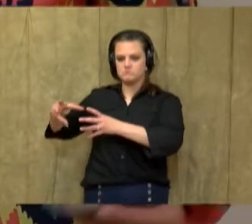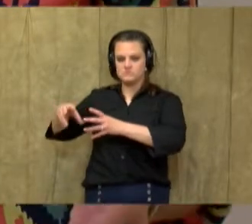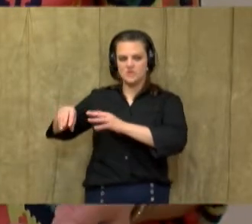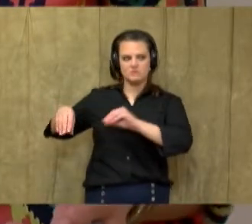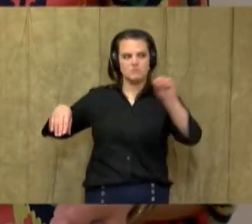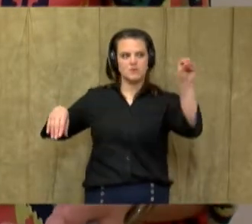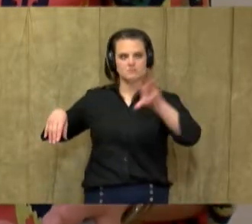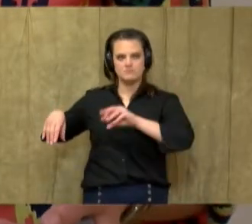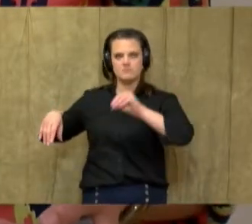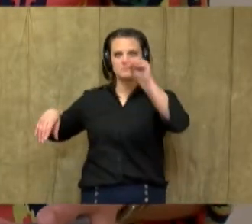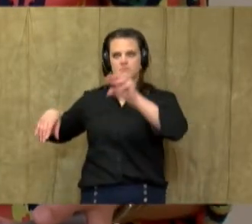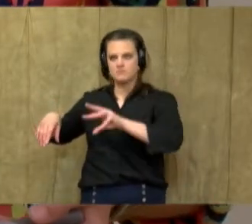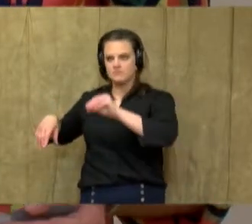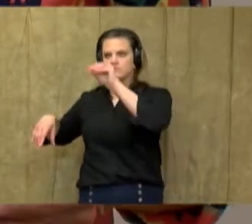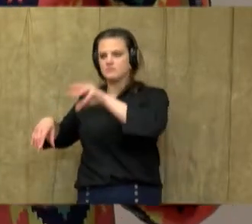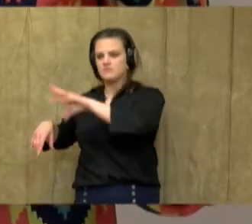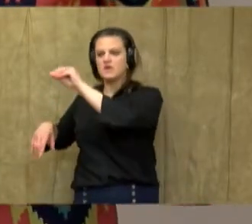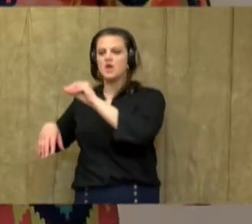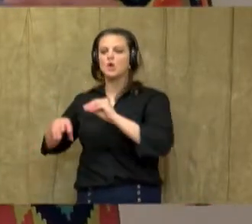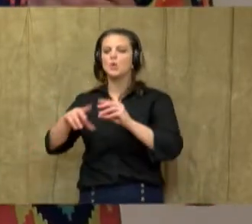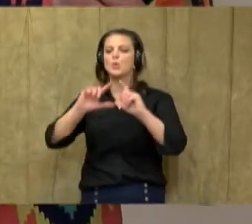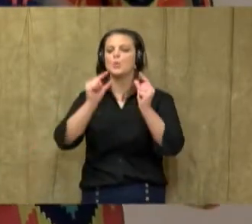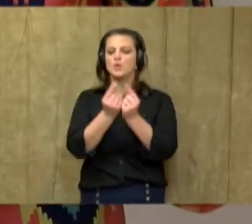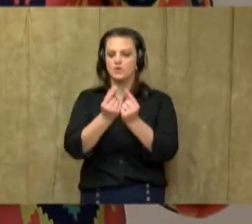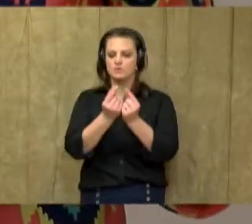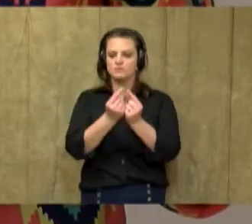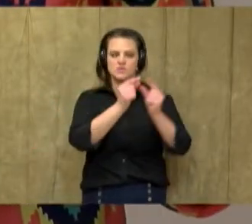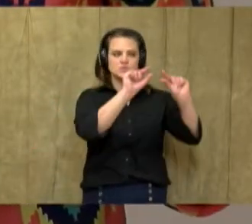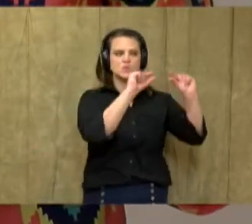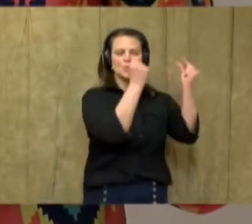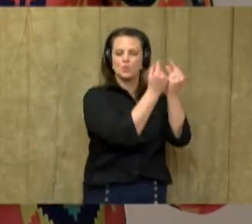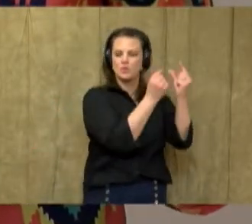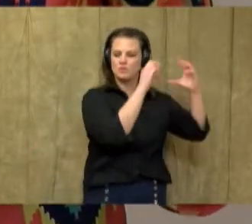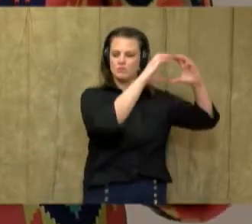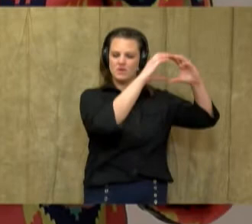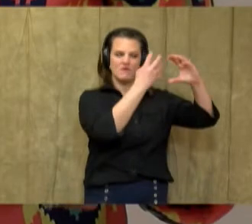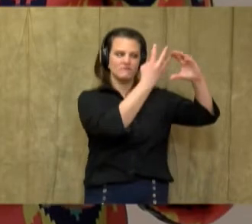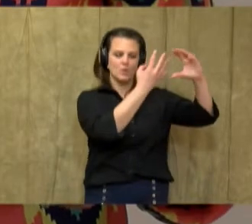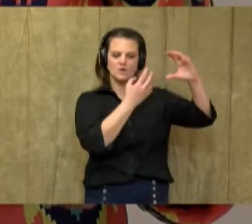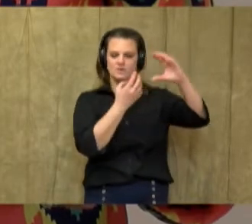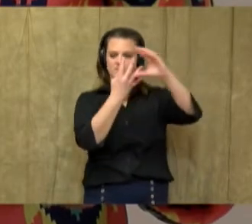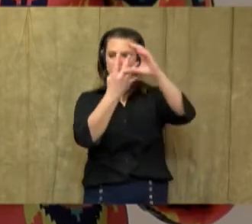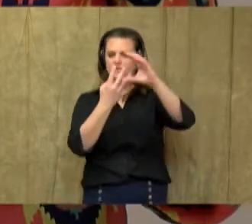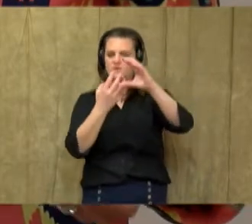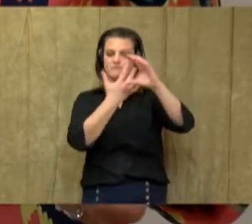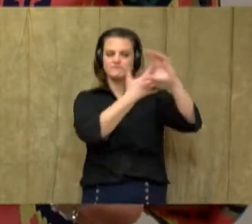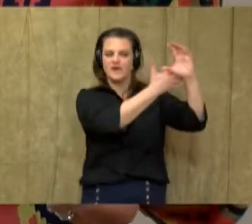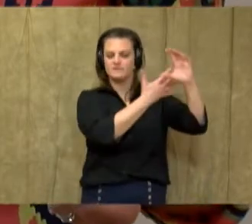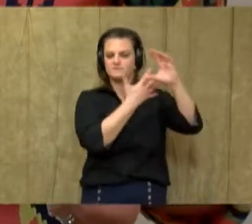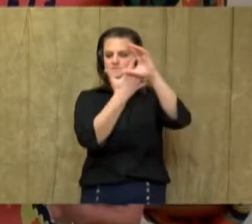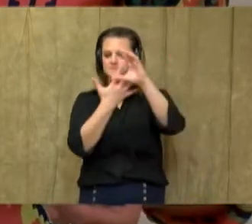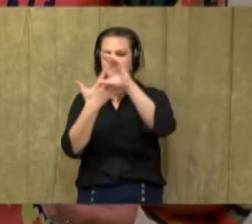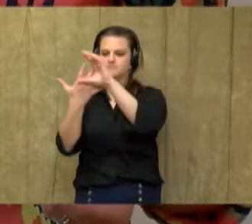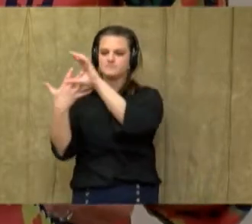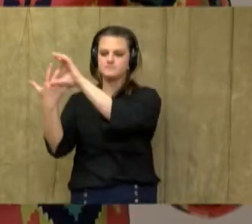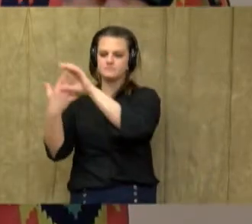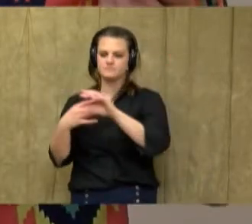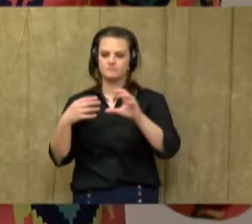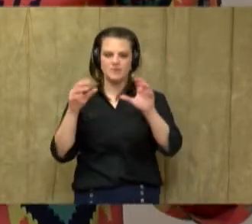had 5 objects, what would 2 groups of 4 have? Yeah, it would have